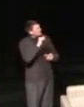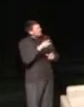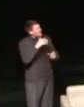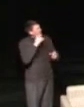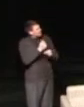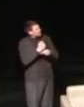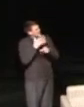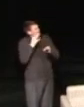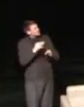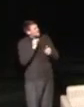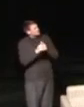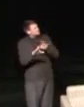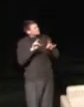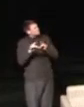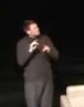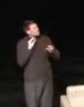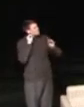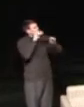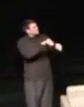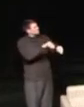Corey, would you want to take that as chair? Jody?